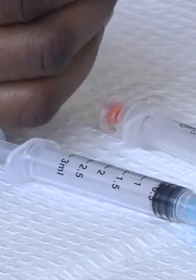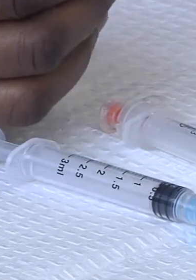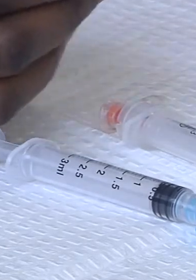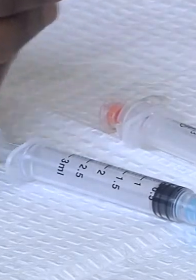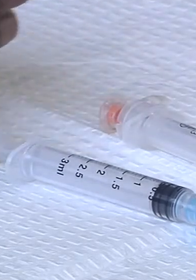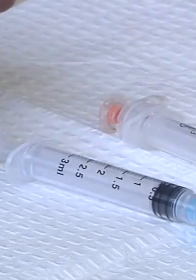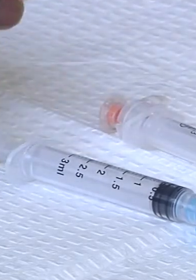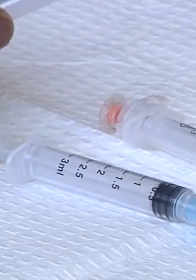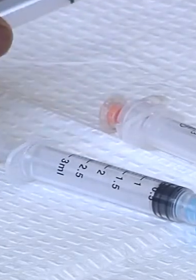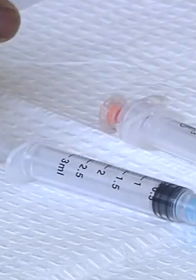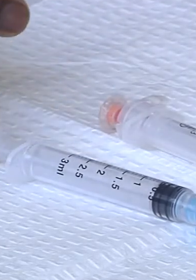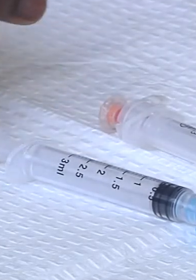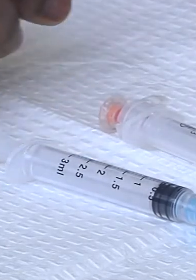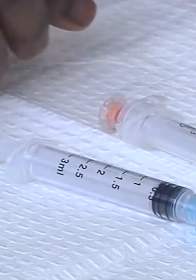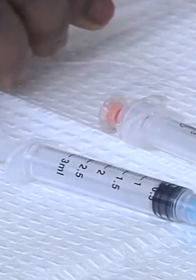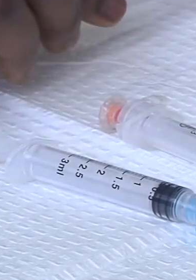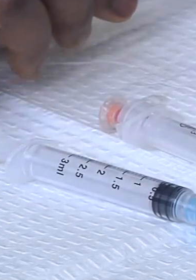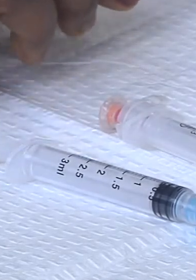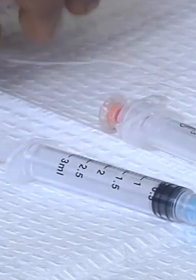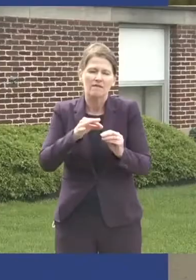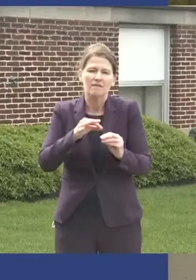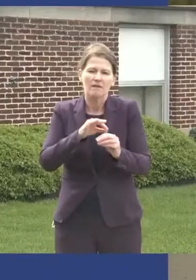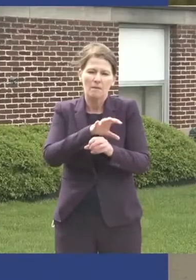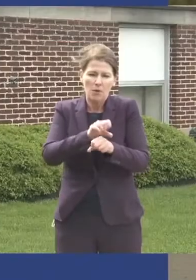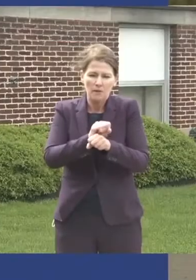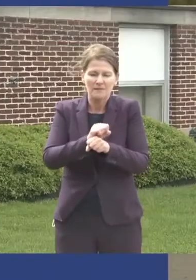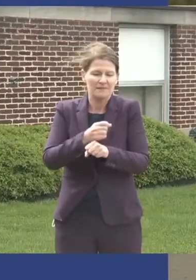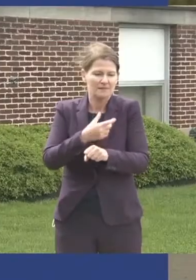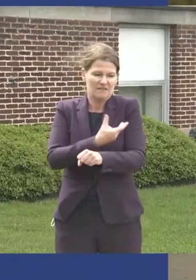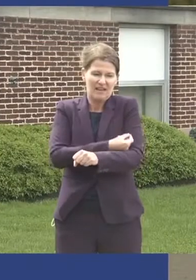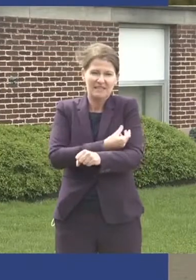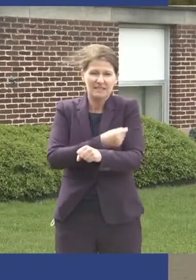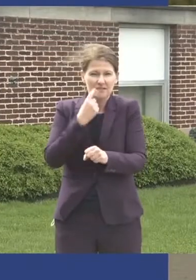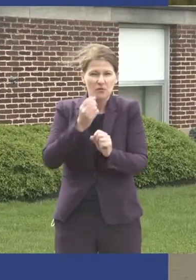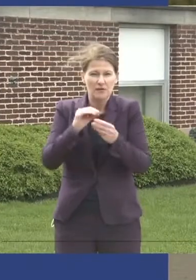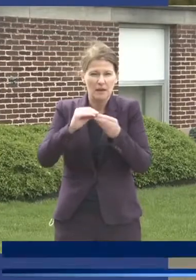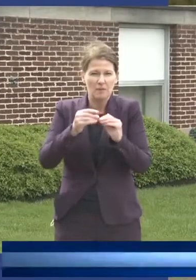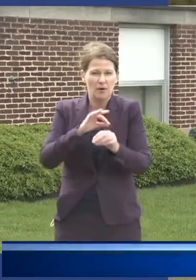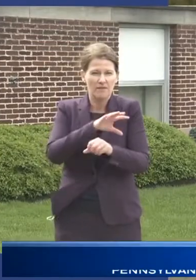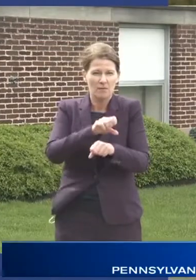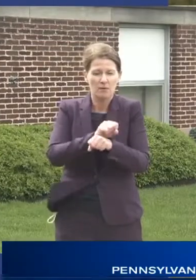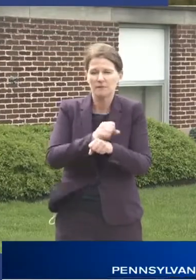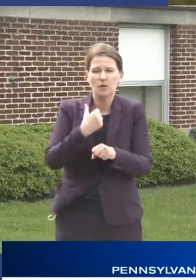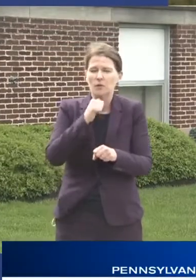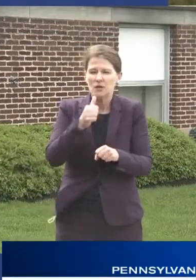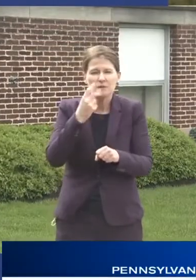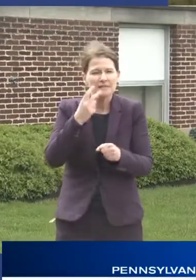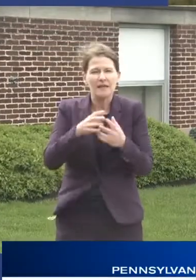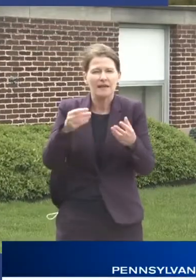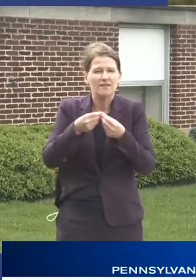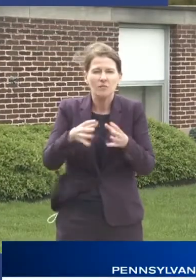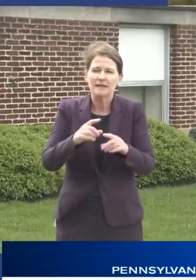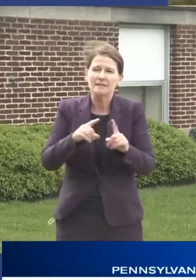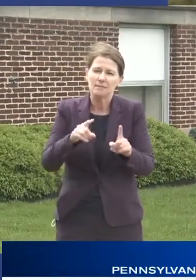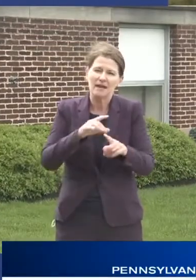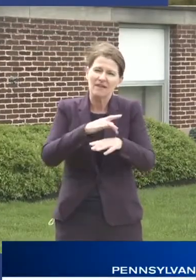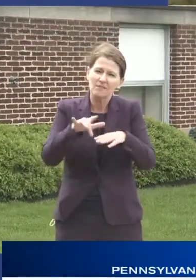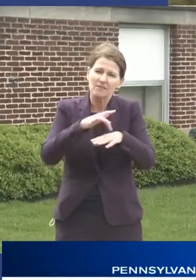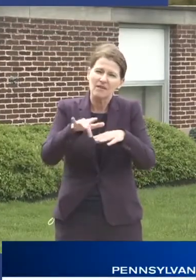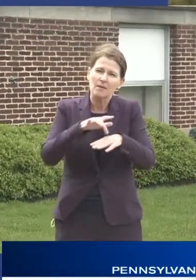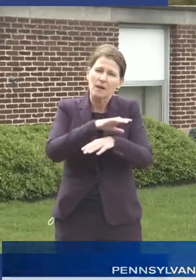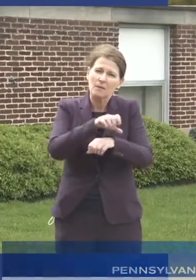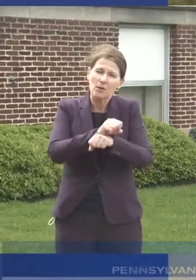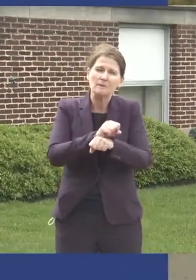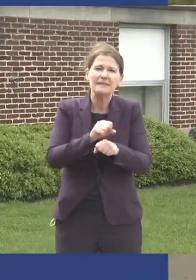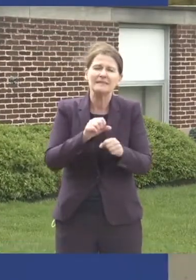apparent as appointment slots aren't being filled. We're not seeing an uptick in waste. The appointment availability does give us cause for concern, though, because